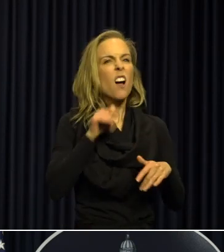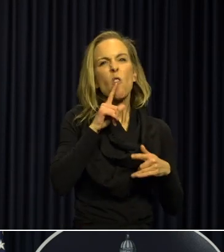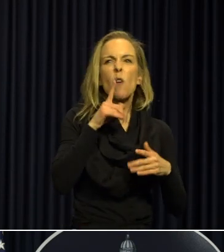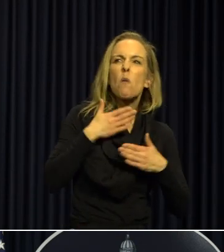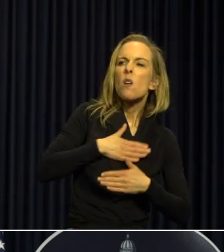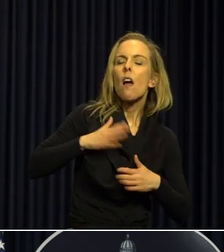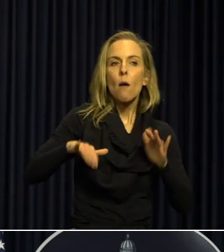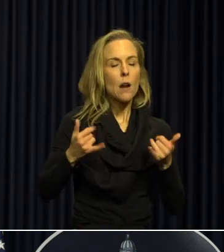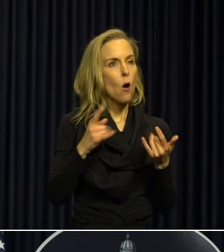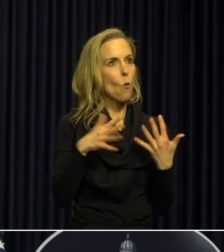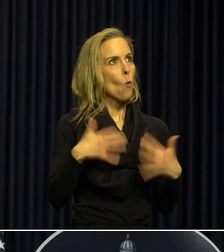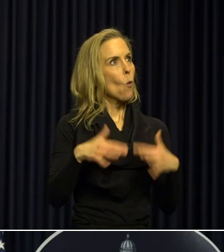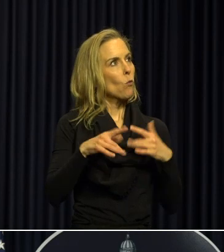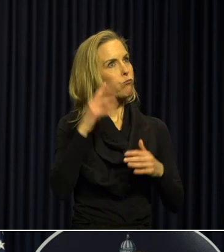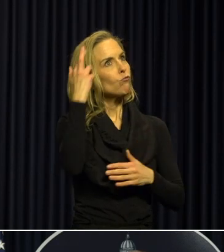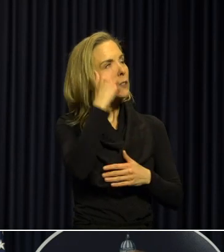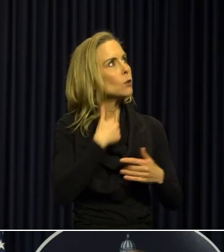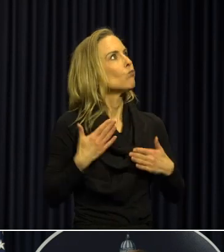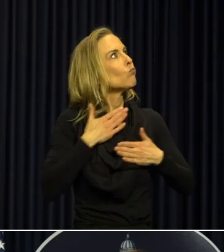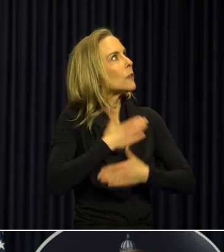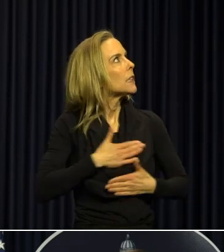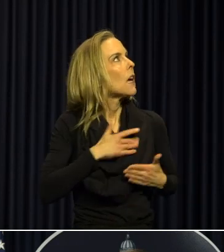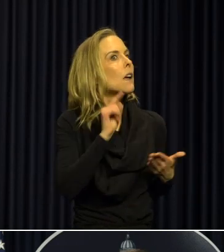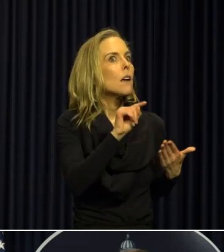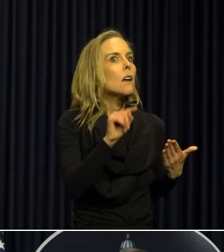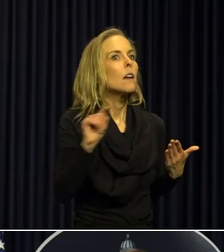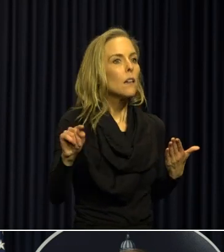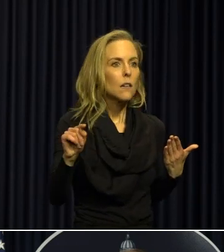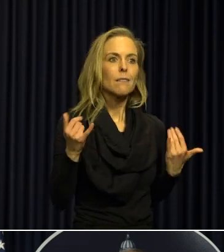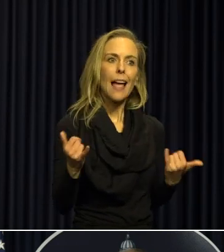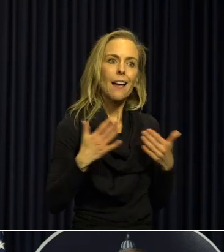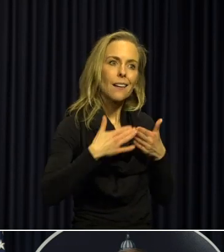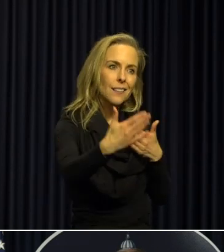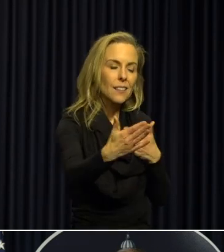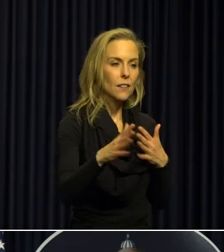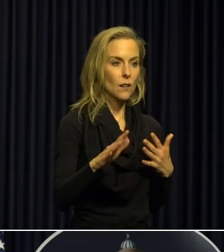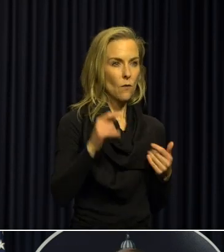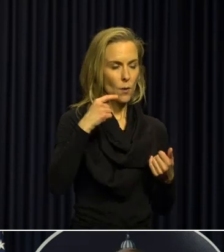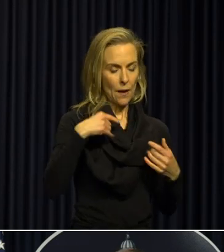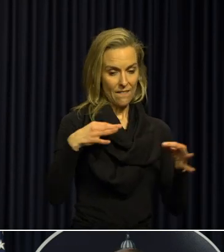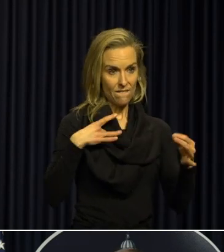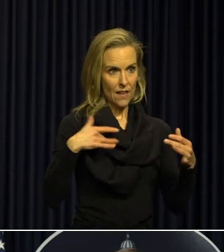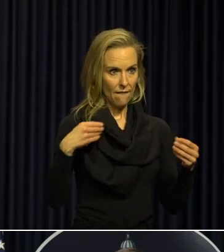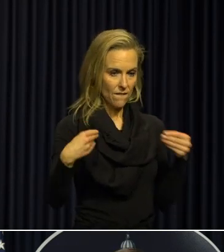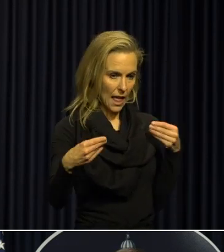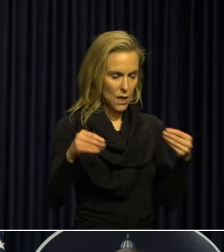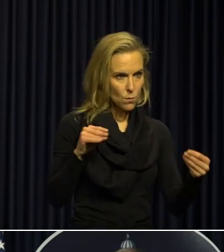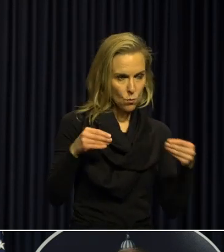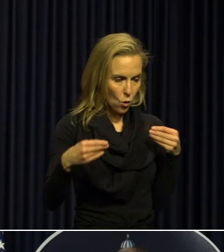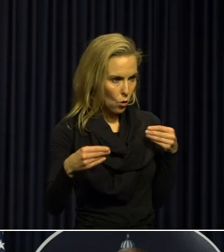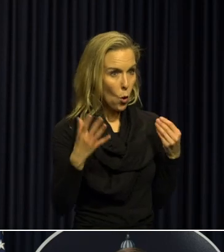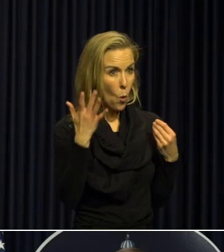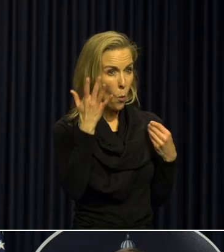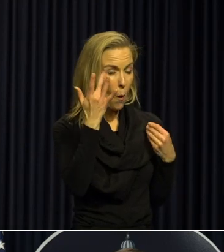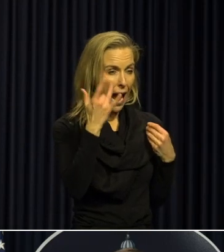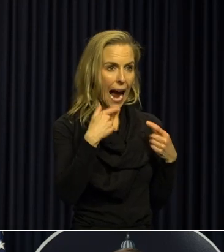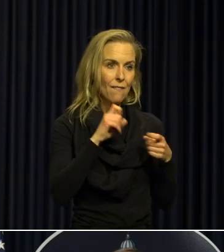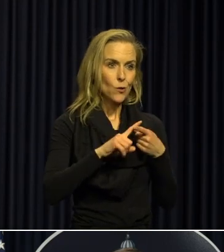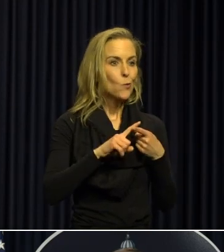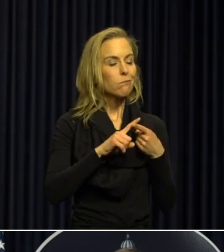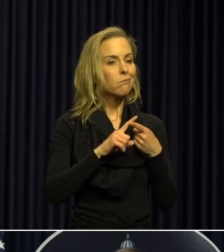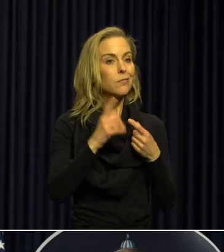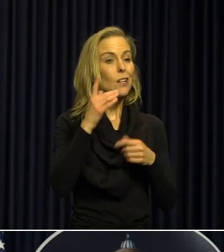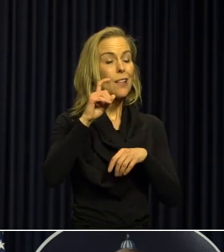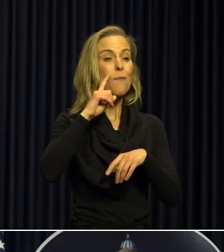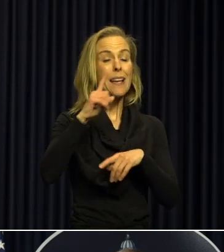right. And the last thing that I'd say is we got to be flexible. We got to be fluid because the virus is what sets